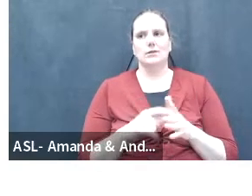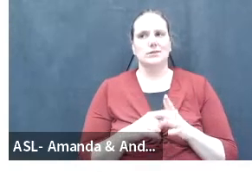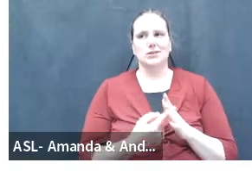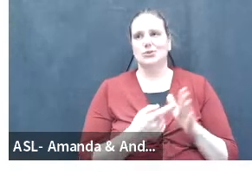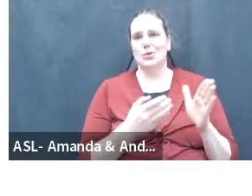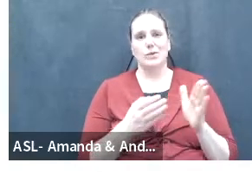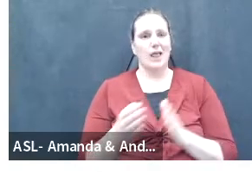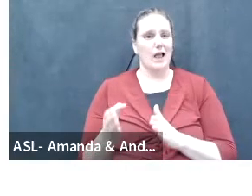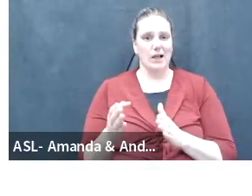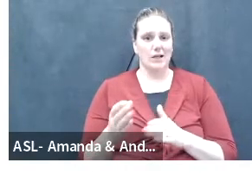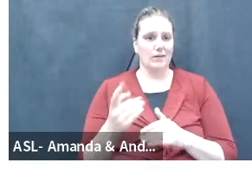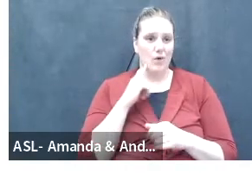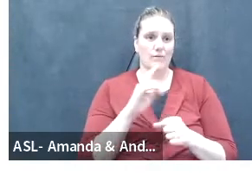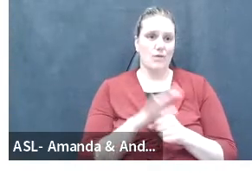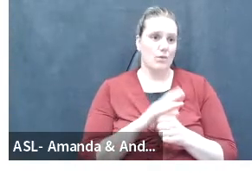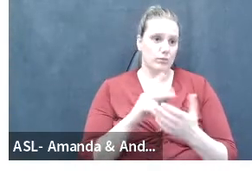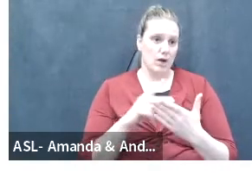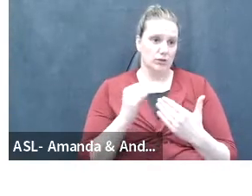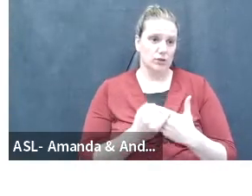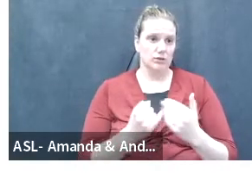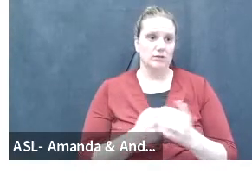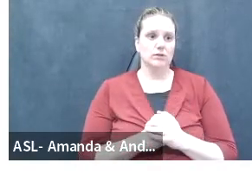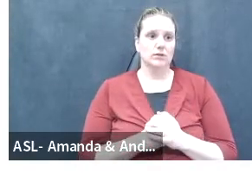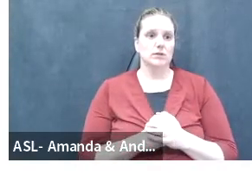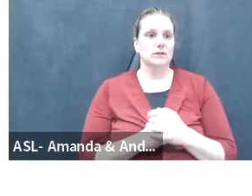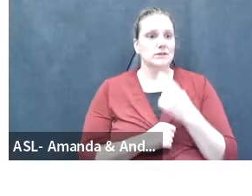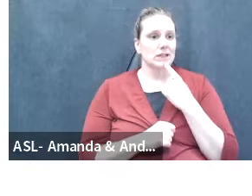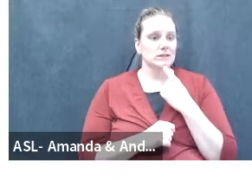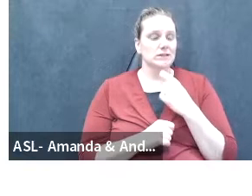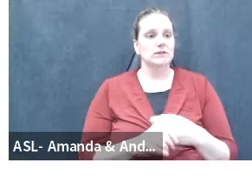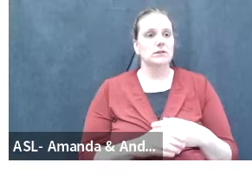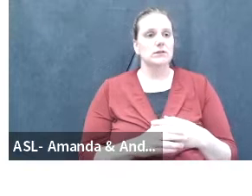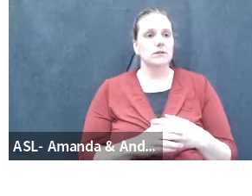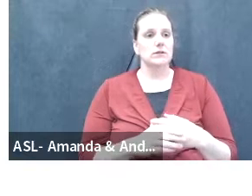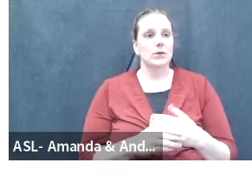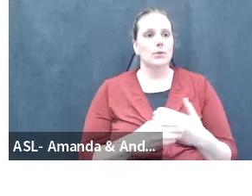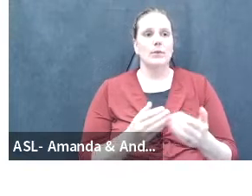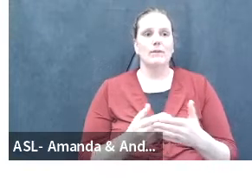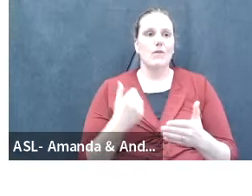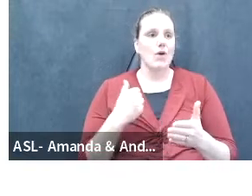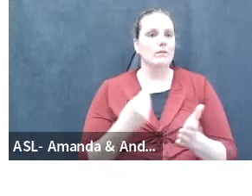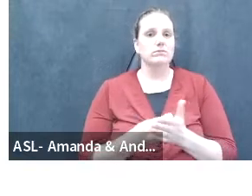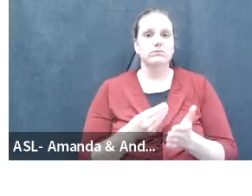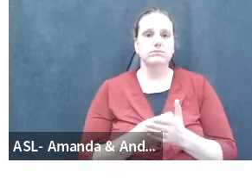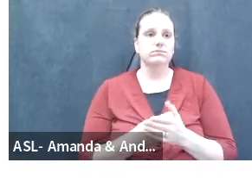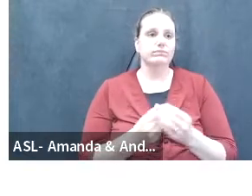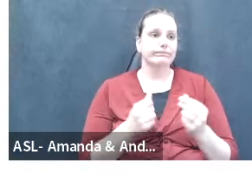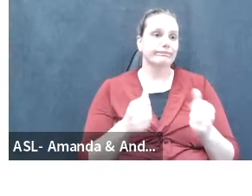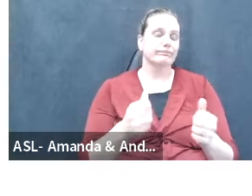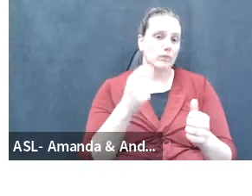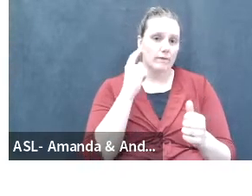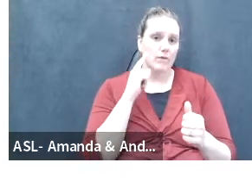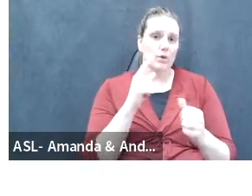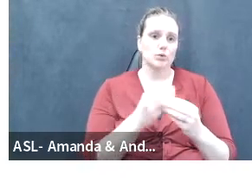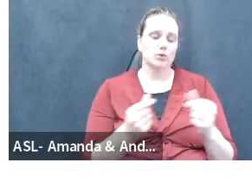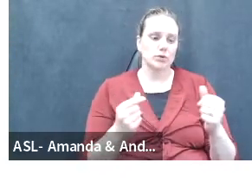planning of this entire project. The bill states that before any funds are expended for the solutions, other than for